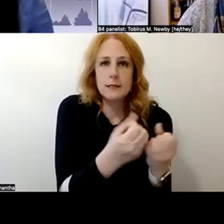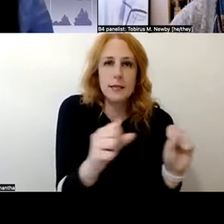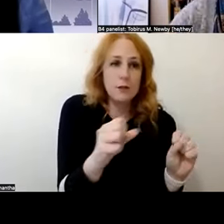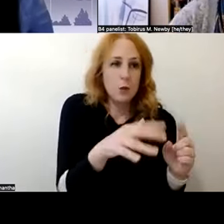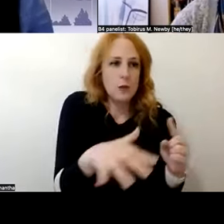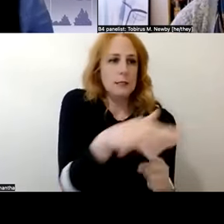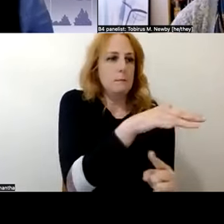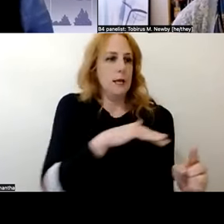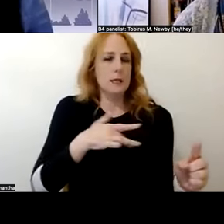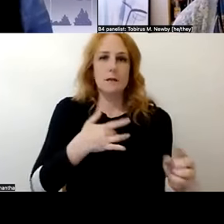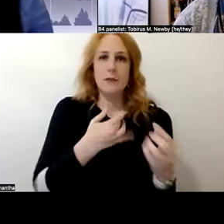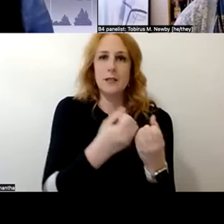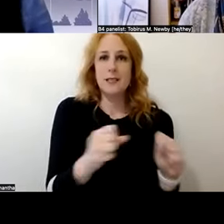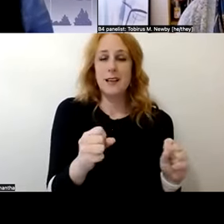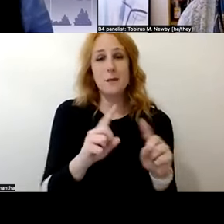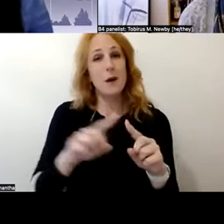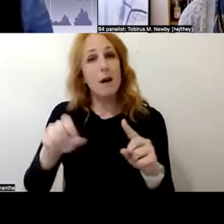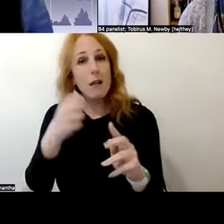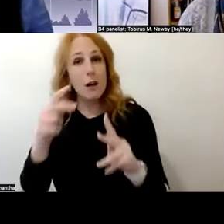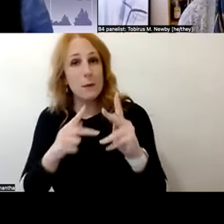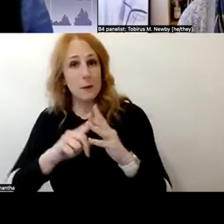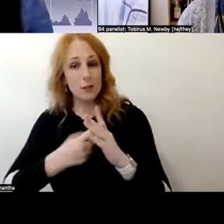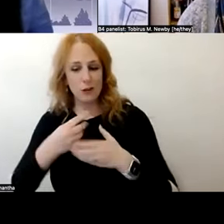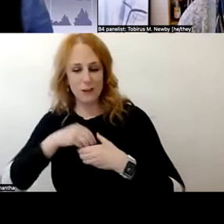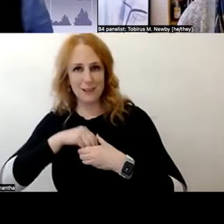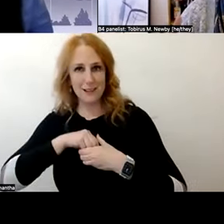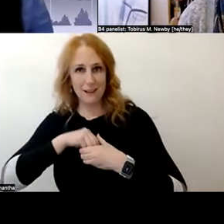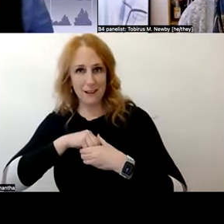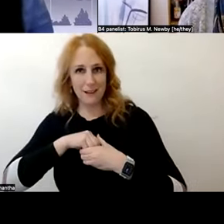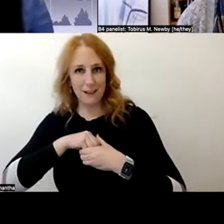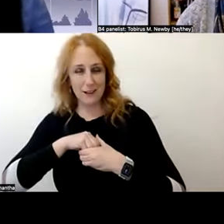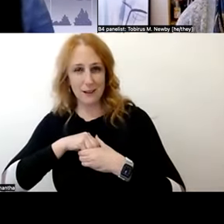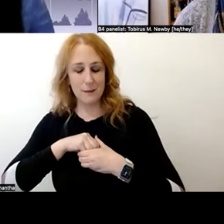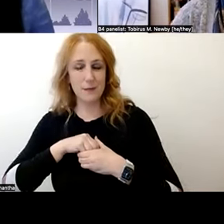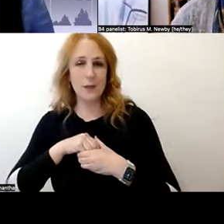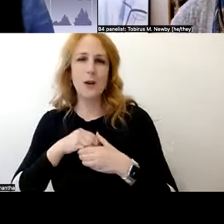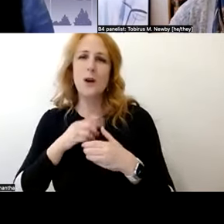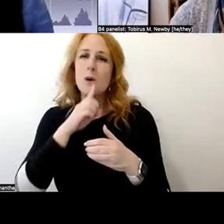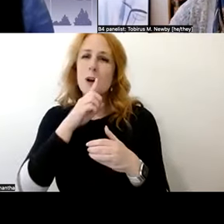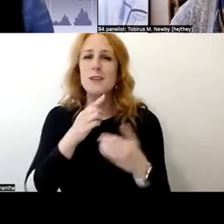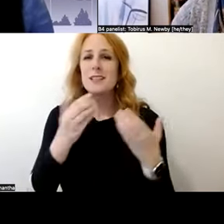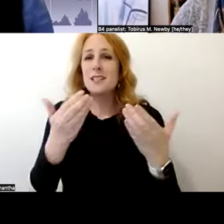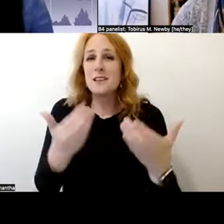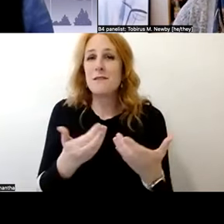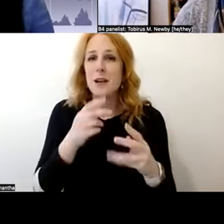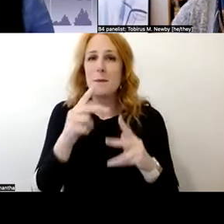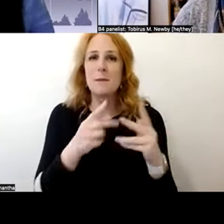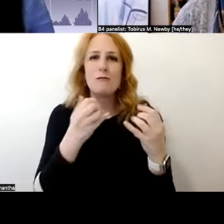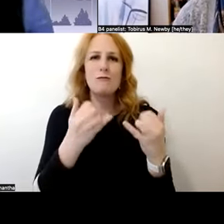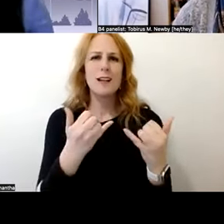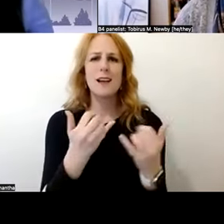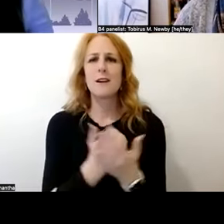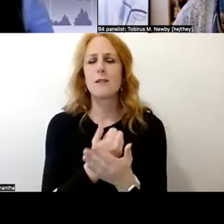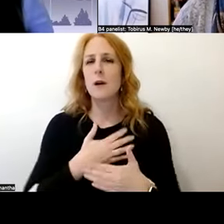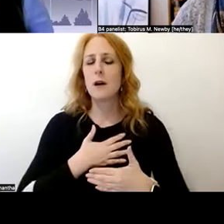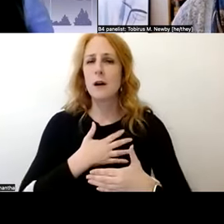folks, we start inside. And, you know, it's just coming up for me just to invite everybody to take a really deep belly breath, just down to your